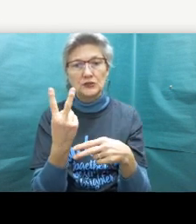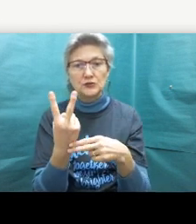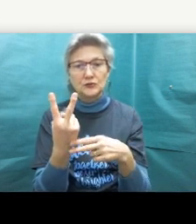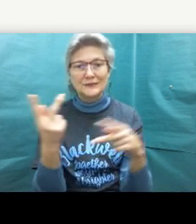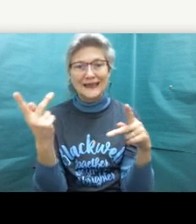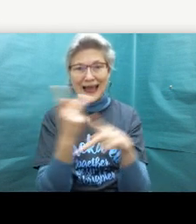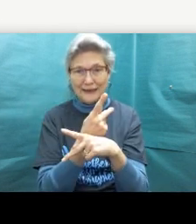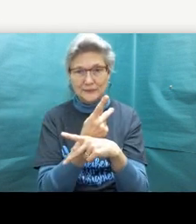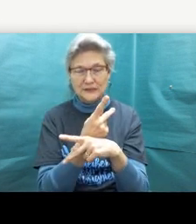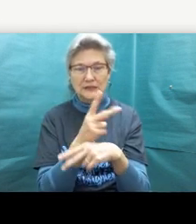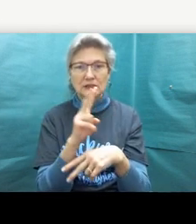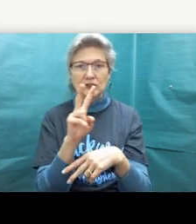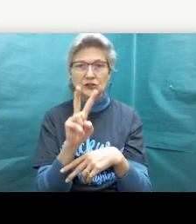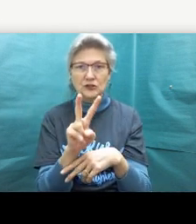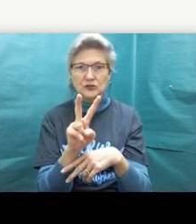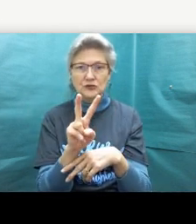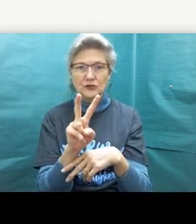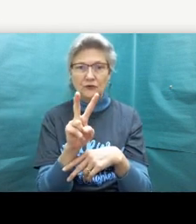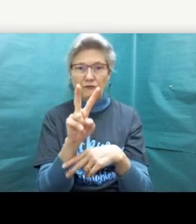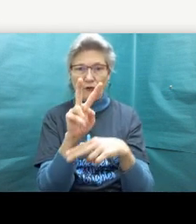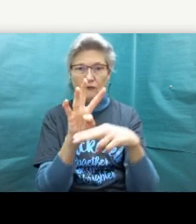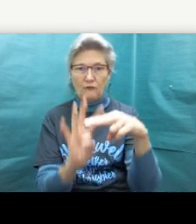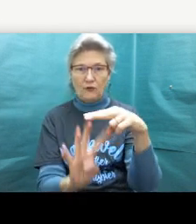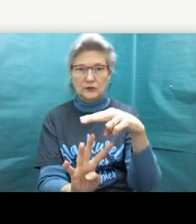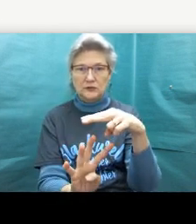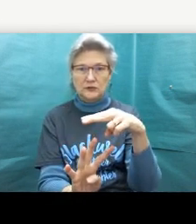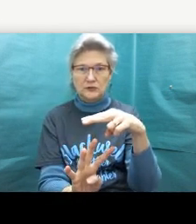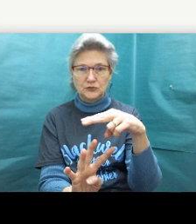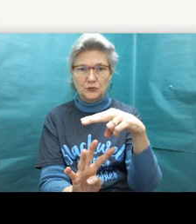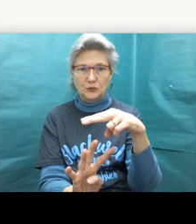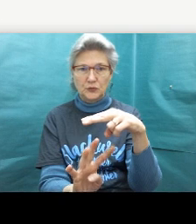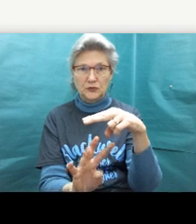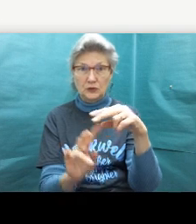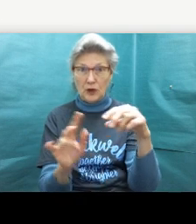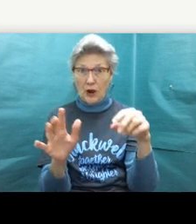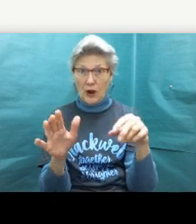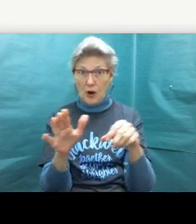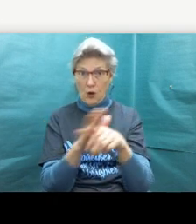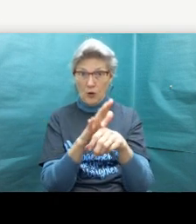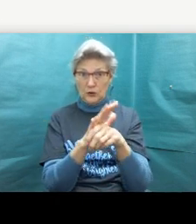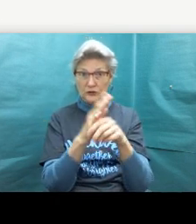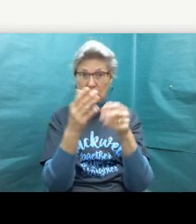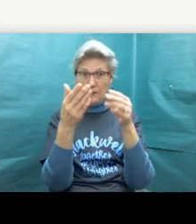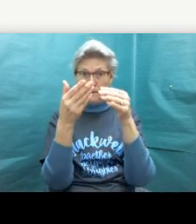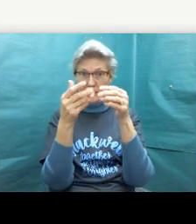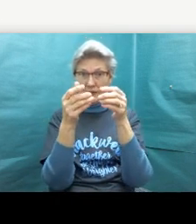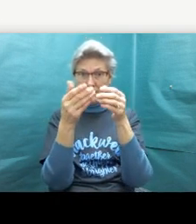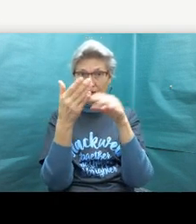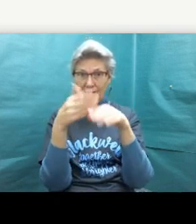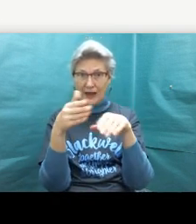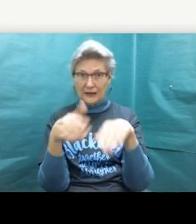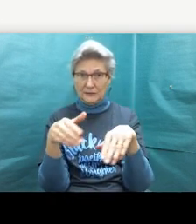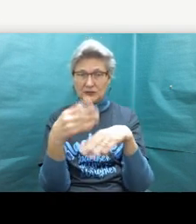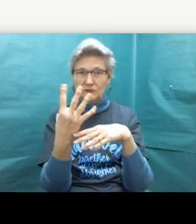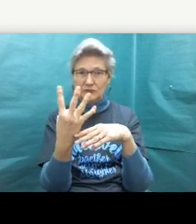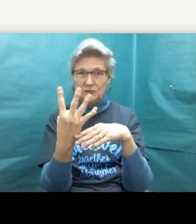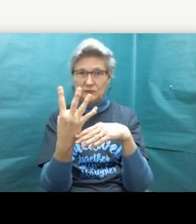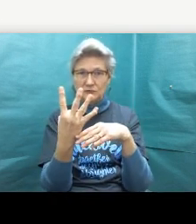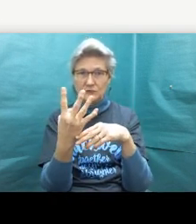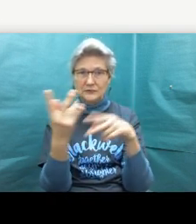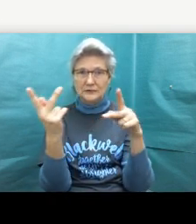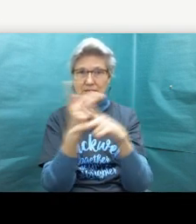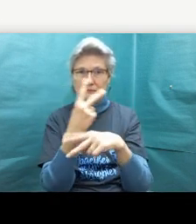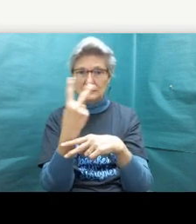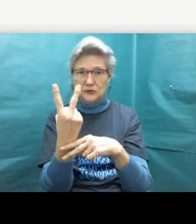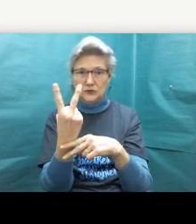2 times 4 fourths, because we took our wholes and broke them into fourths. We multiplied that twice